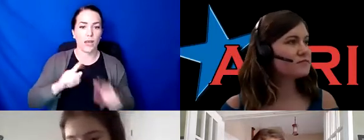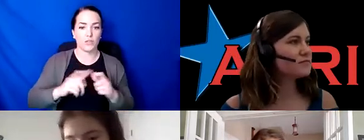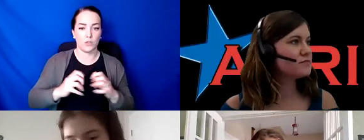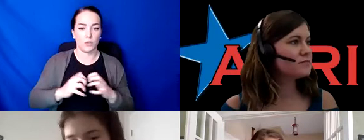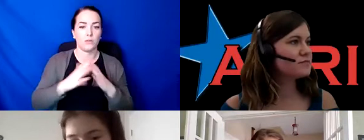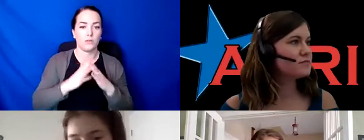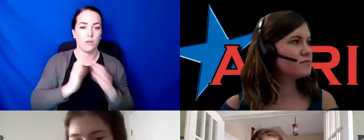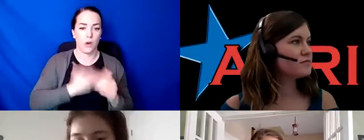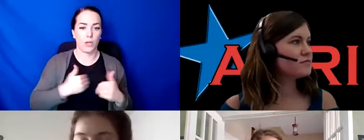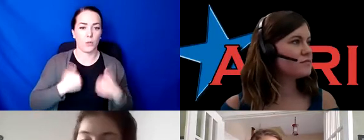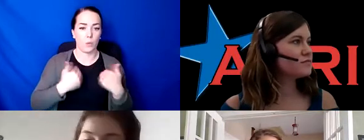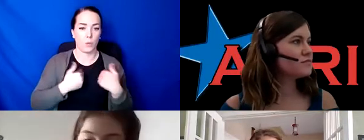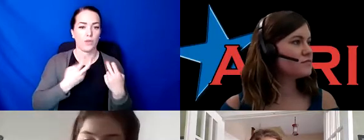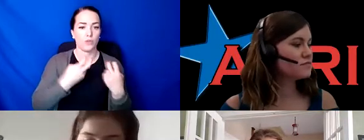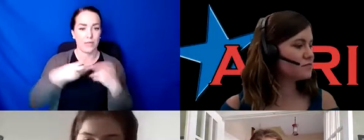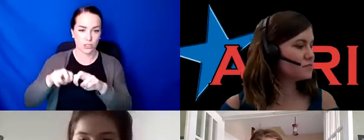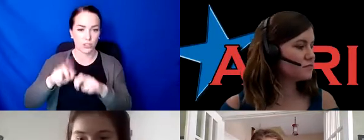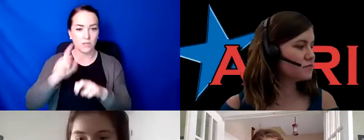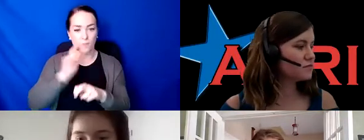transition and our youth program